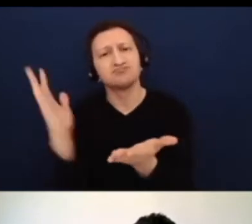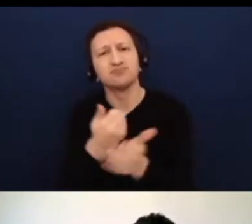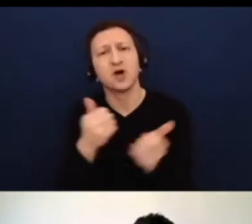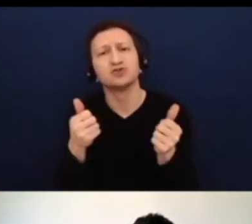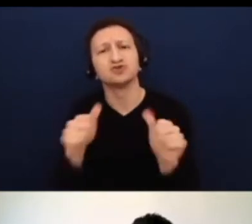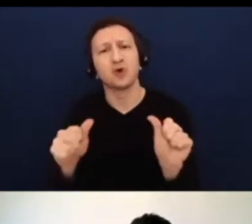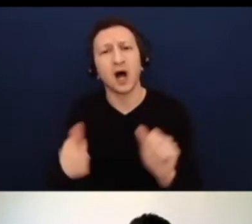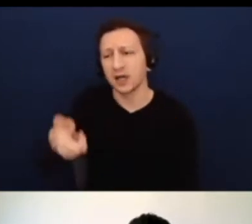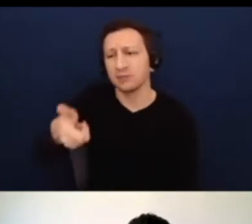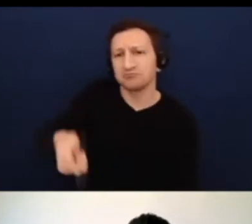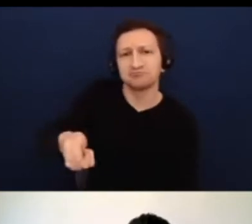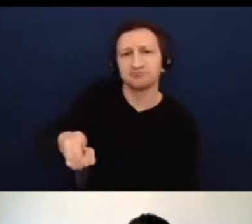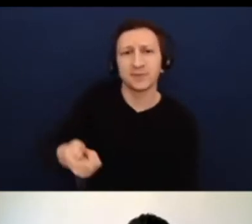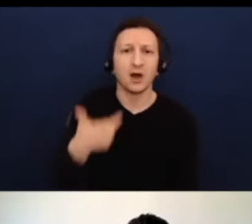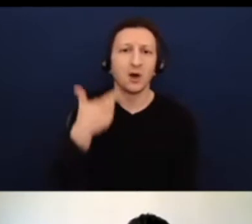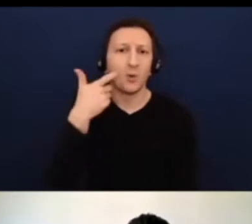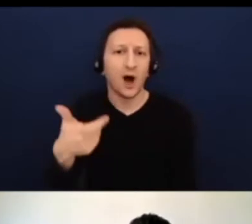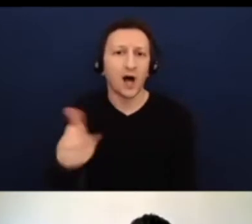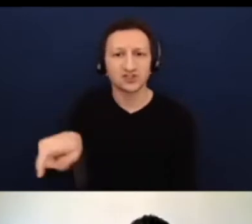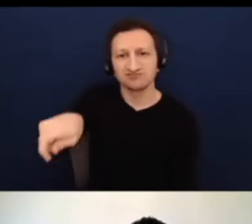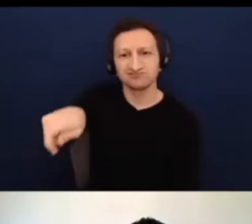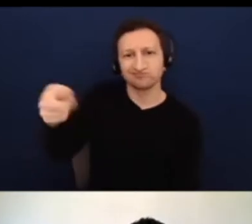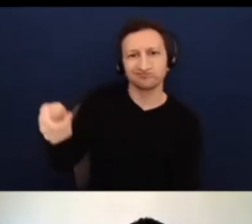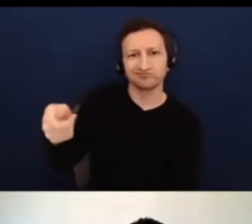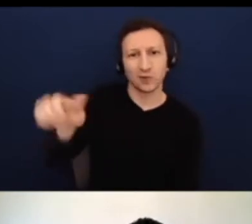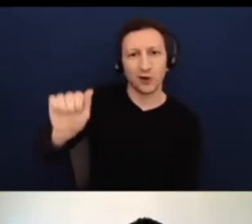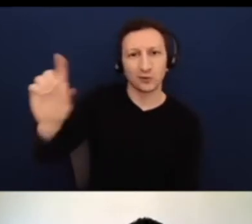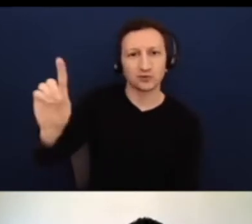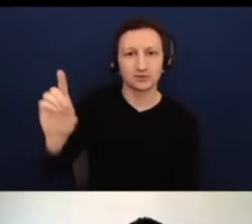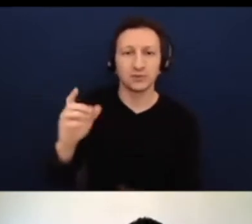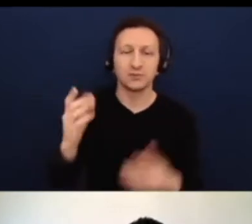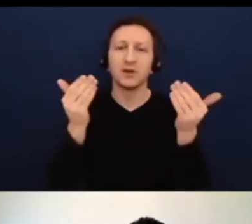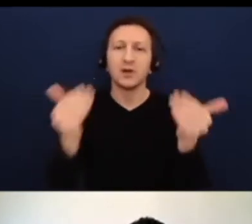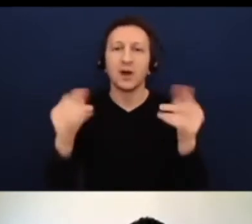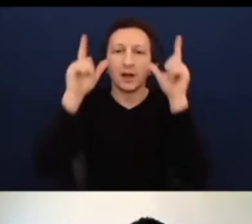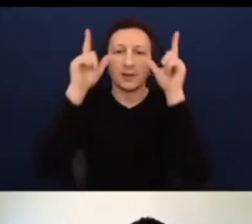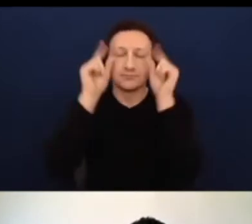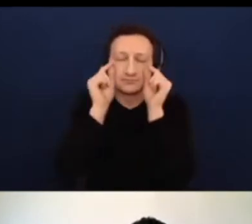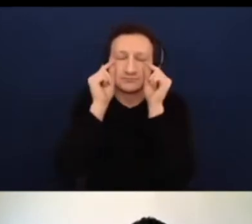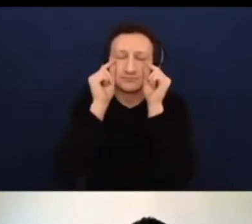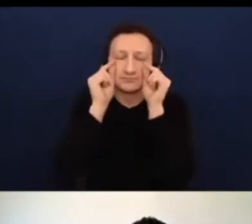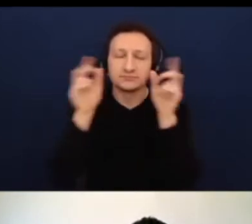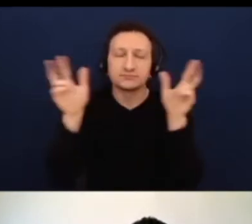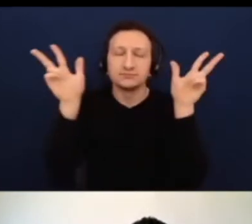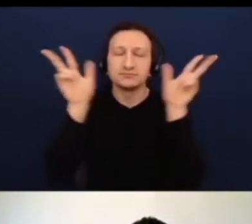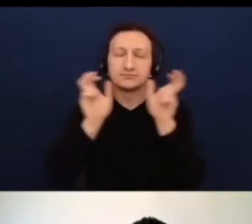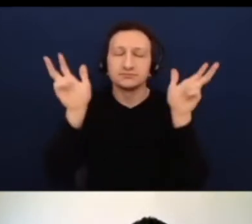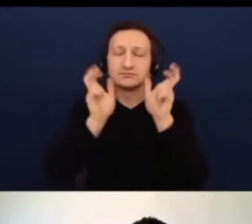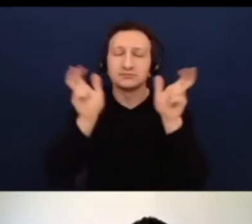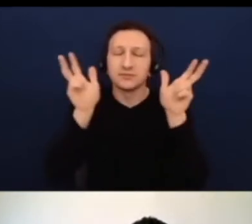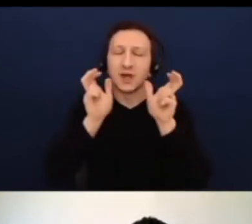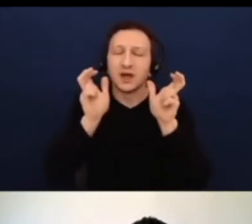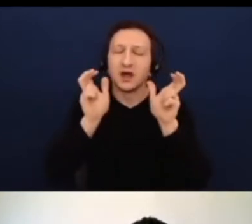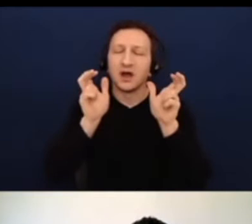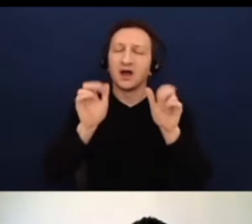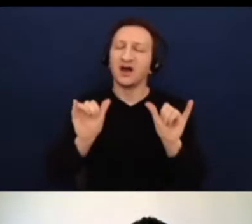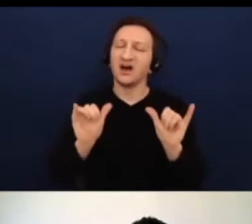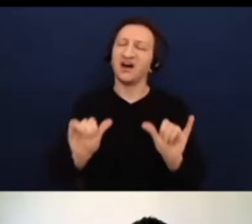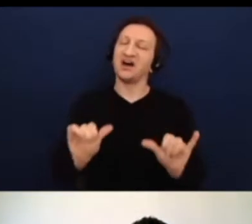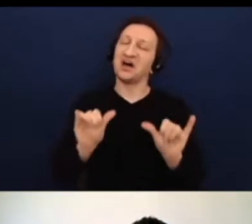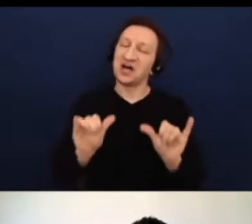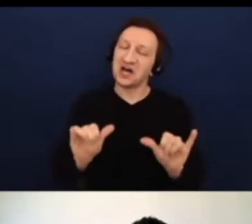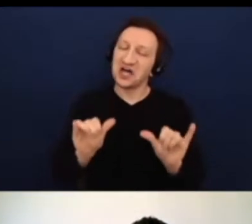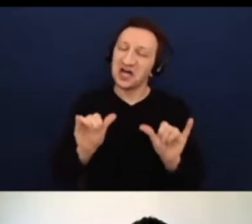if you did not perhaps have your vision, and understand the need and the necessity to